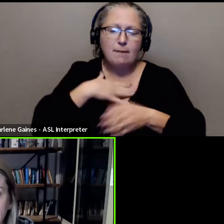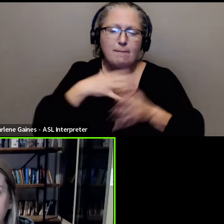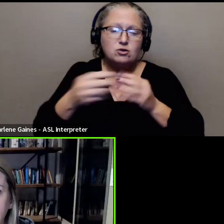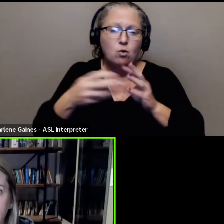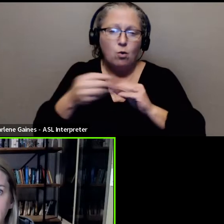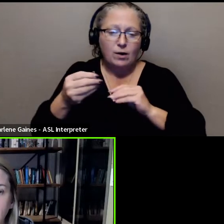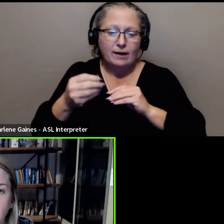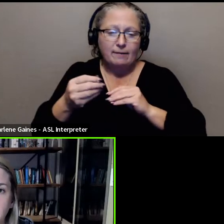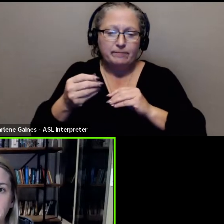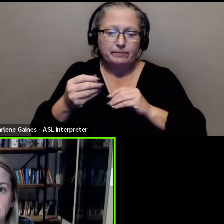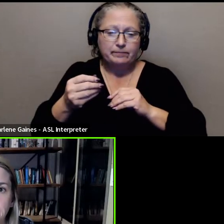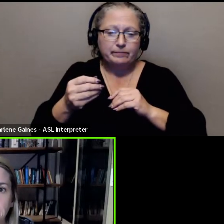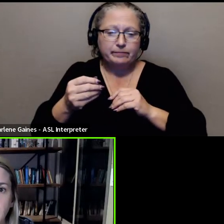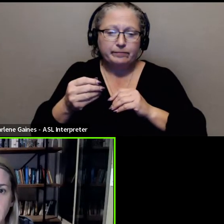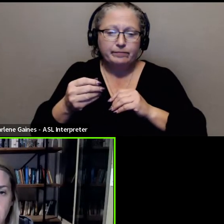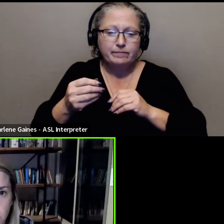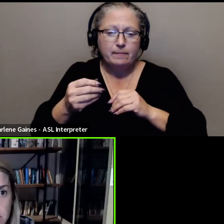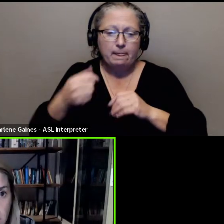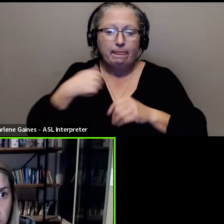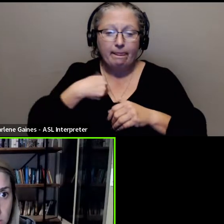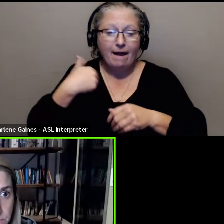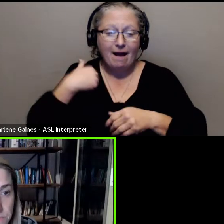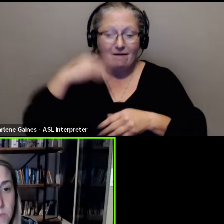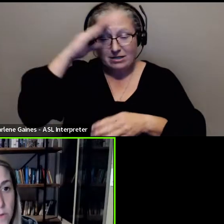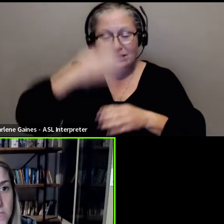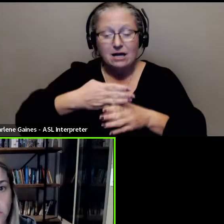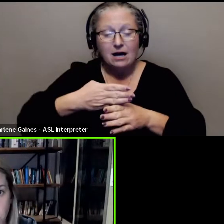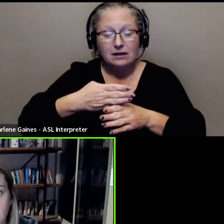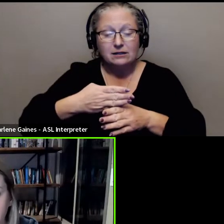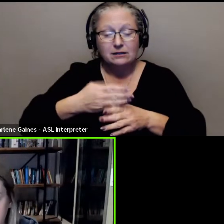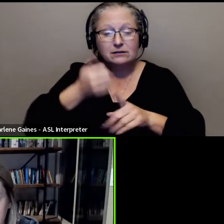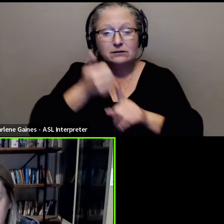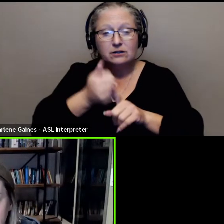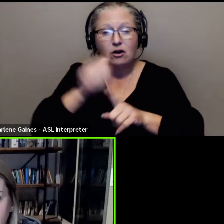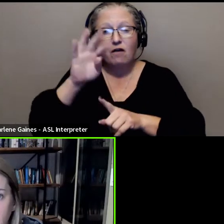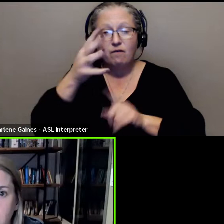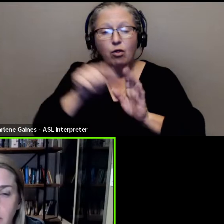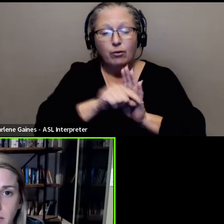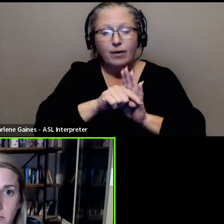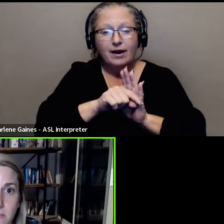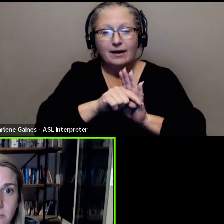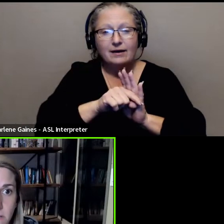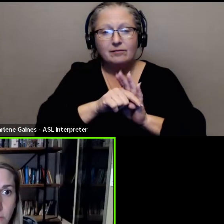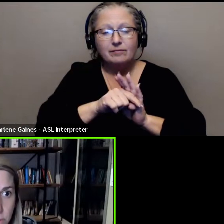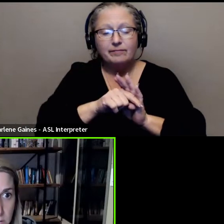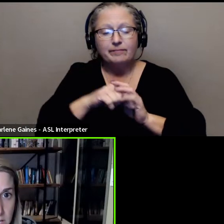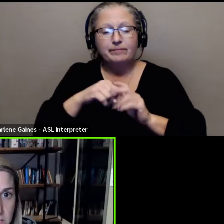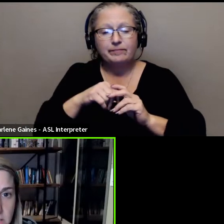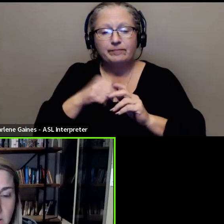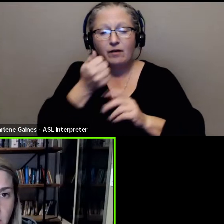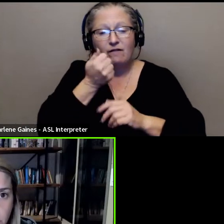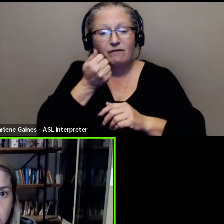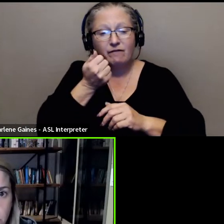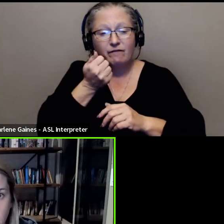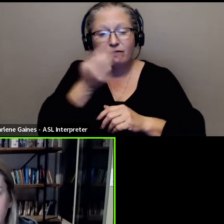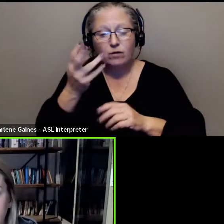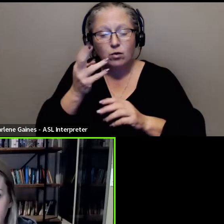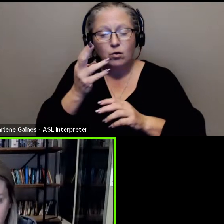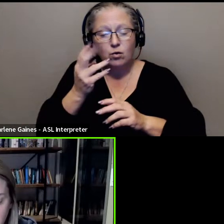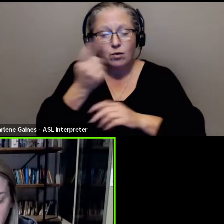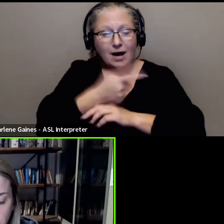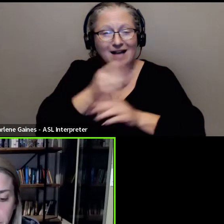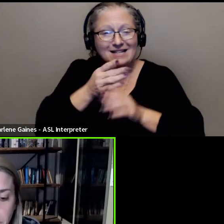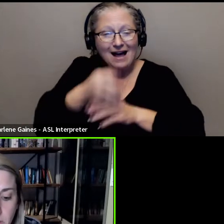story. I have a son who is in 4th grade. And a few days after